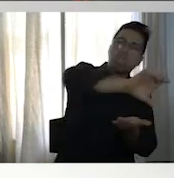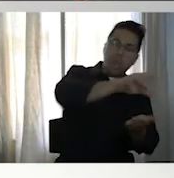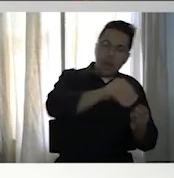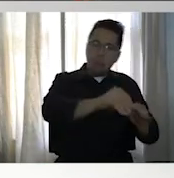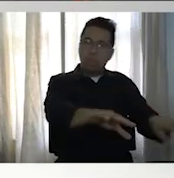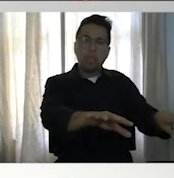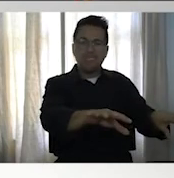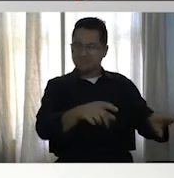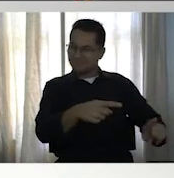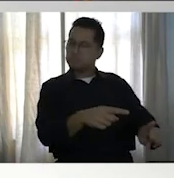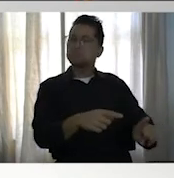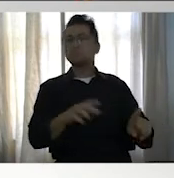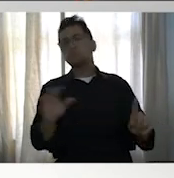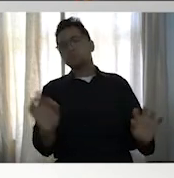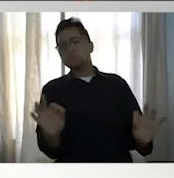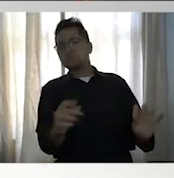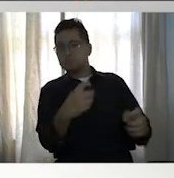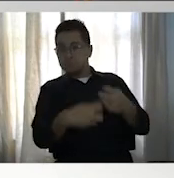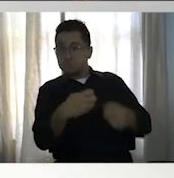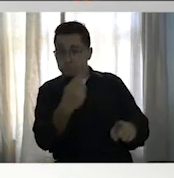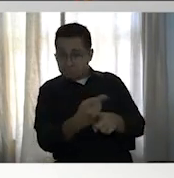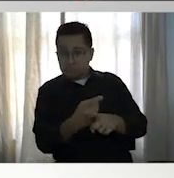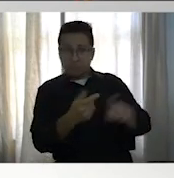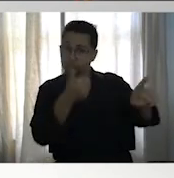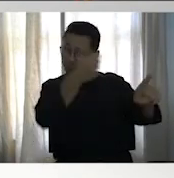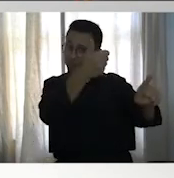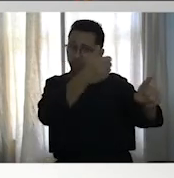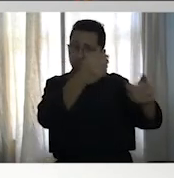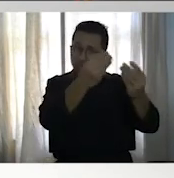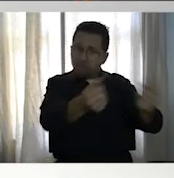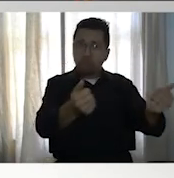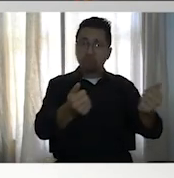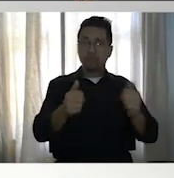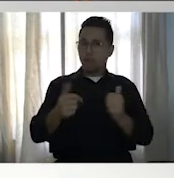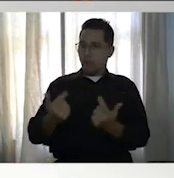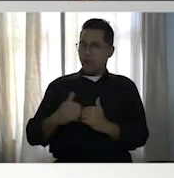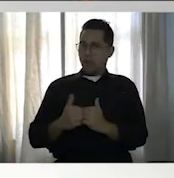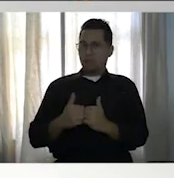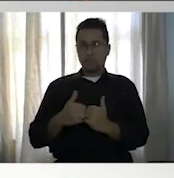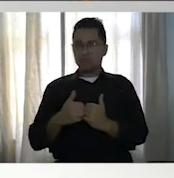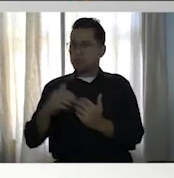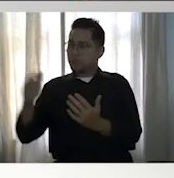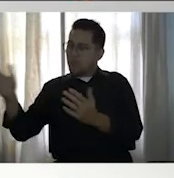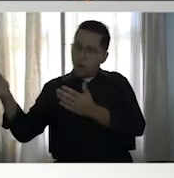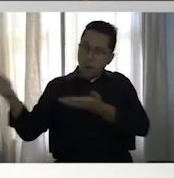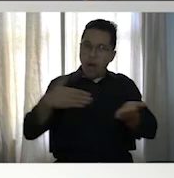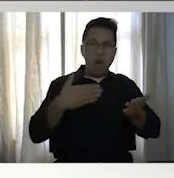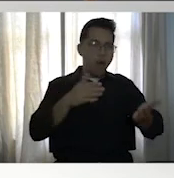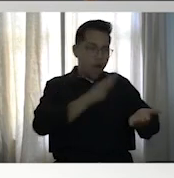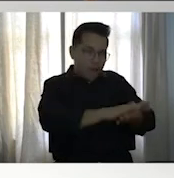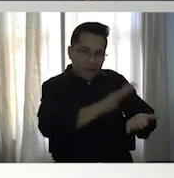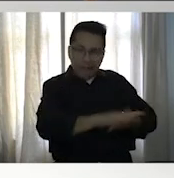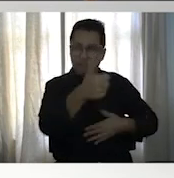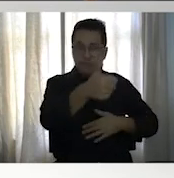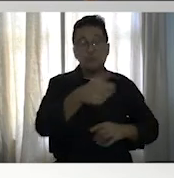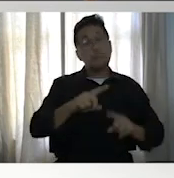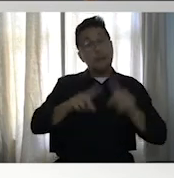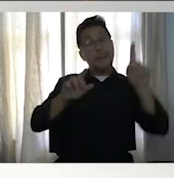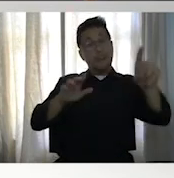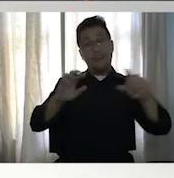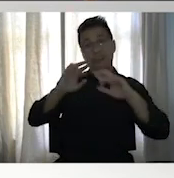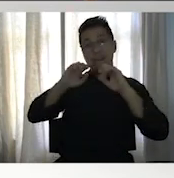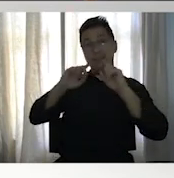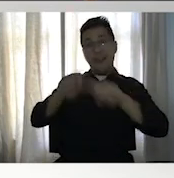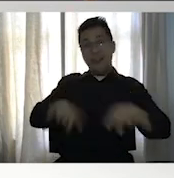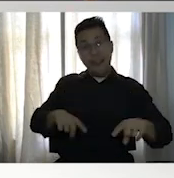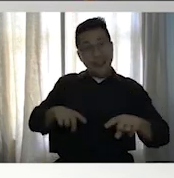A little problem, right? She can solve that herself. All she has to do is take something and clean it up. But she is having a reaction,